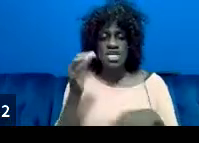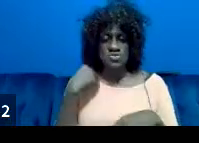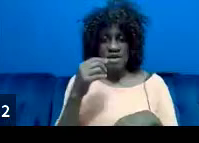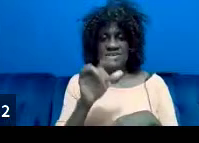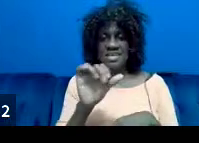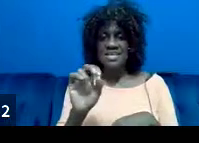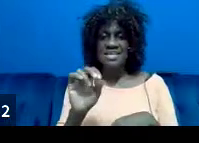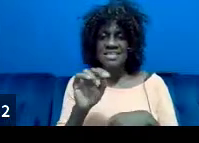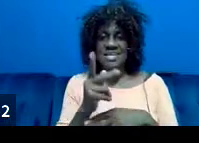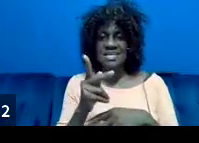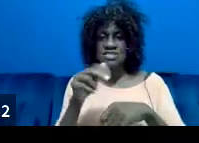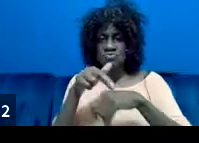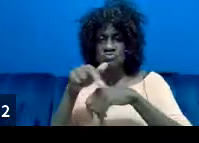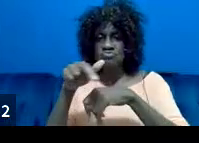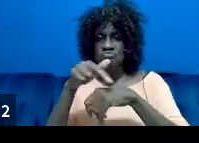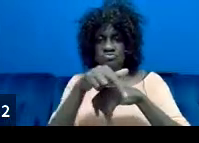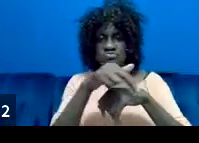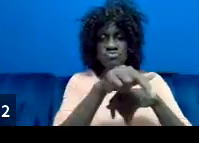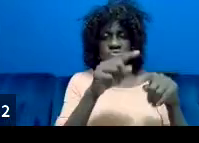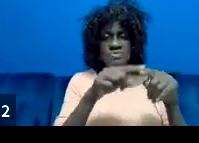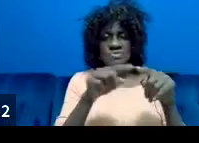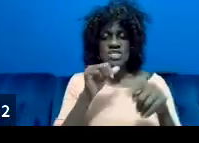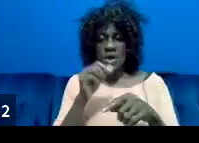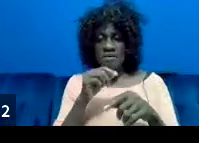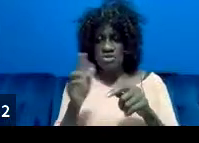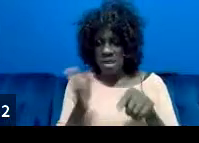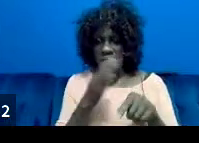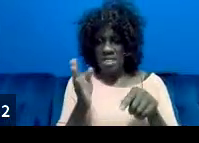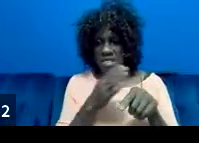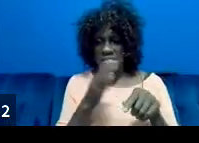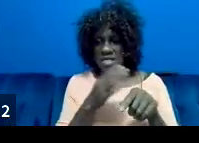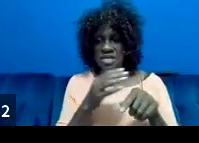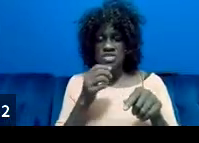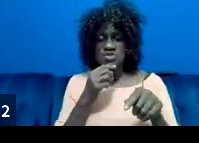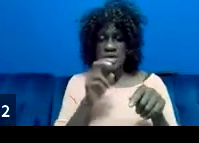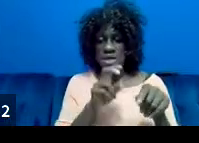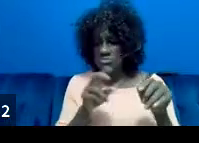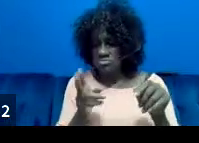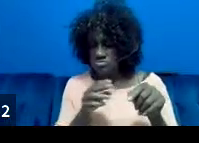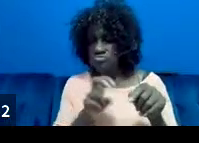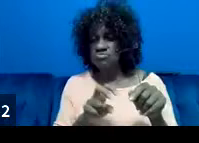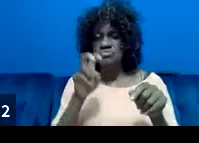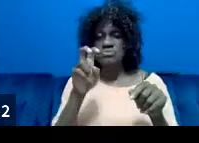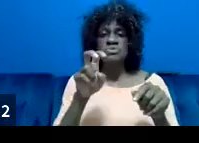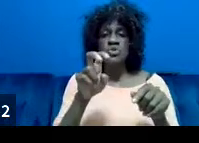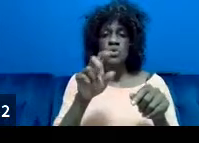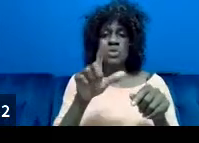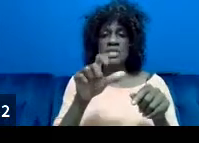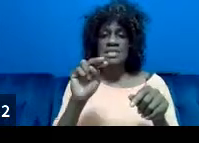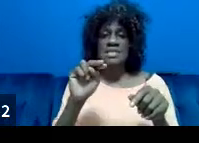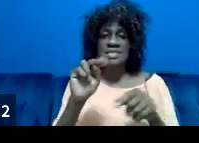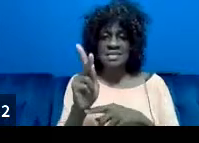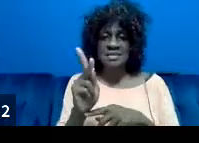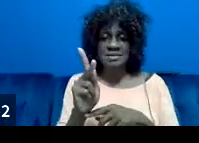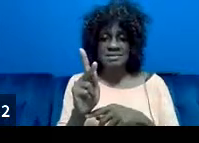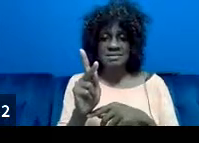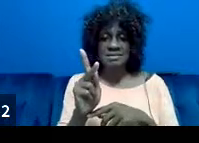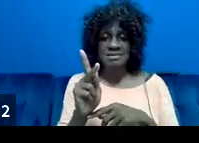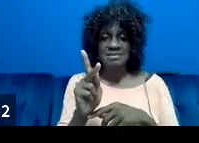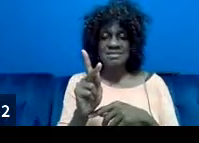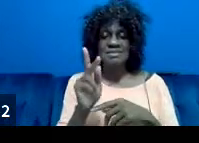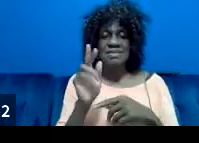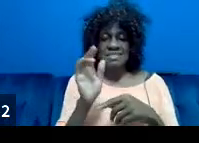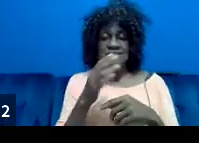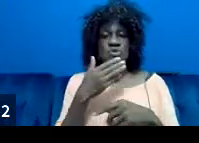those references in the standard, so you don't have to try scroll through the document. You could just jump through the links, which is another really